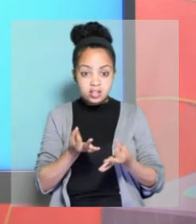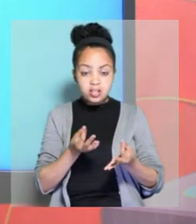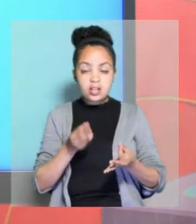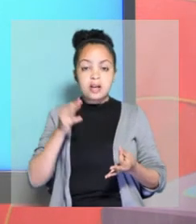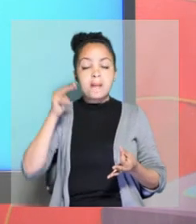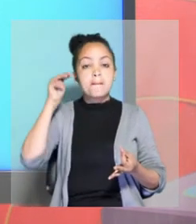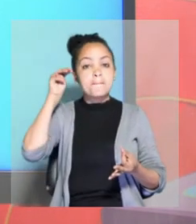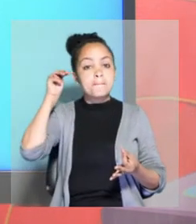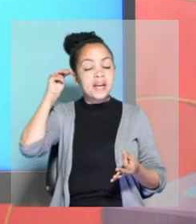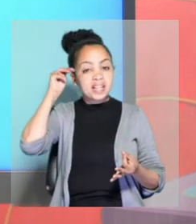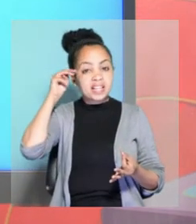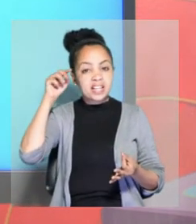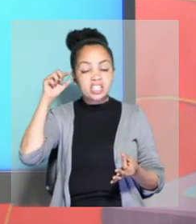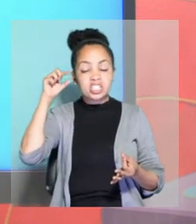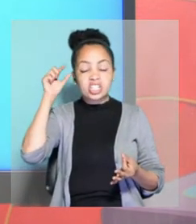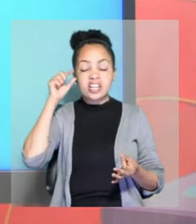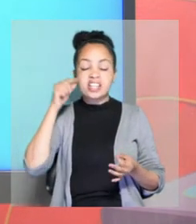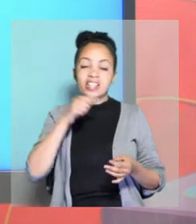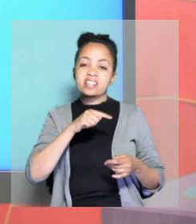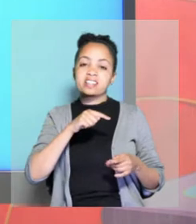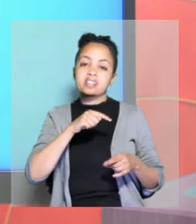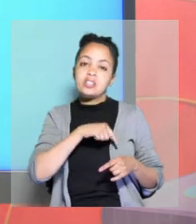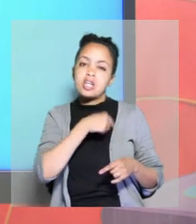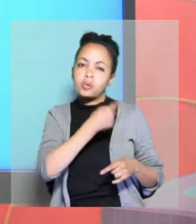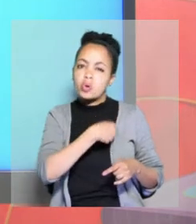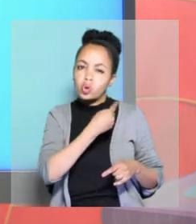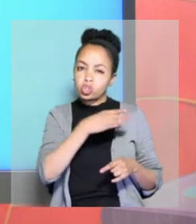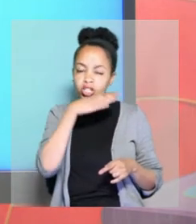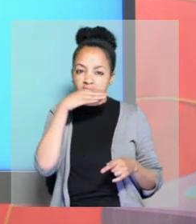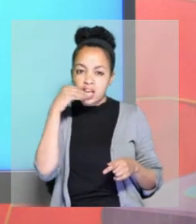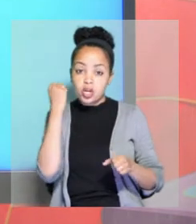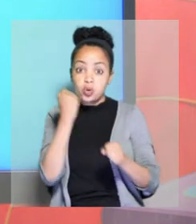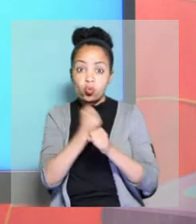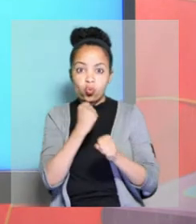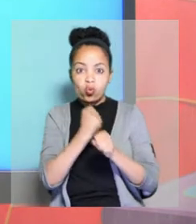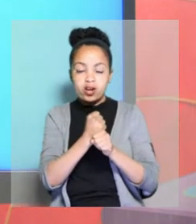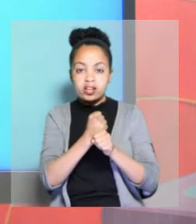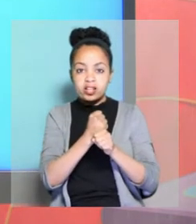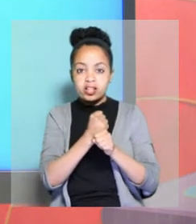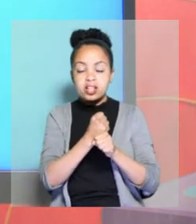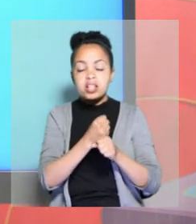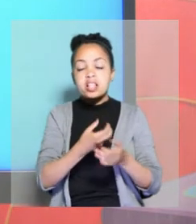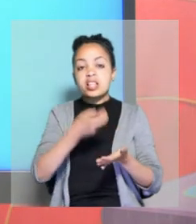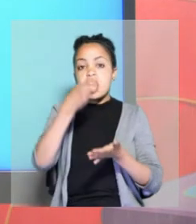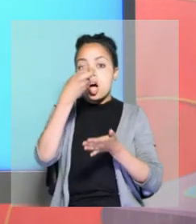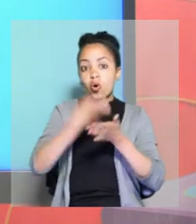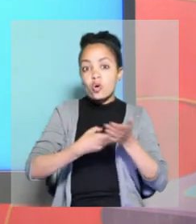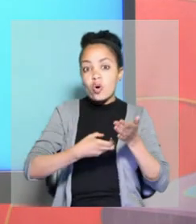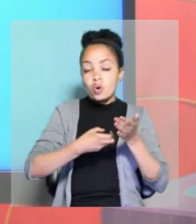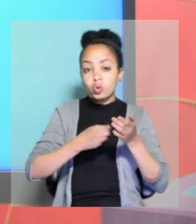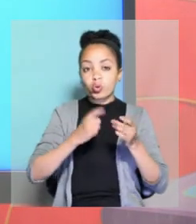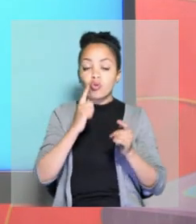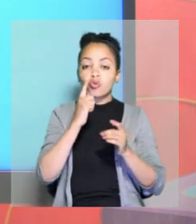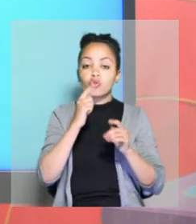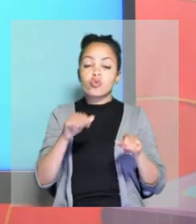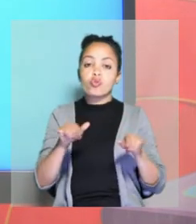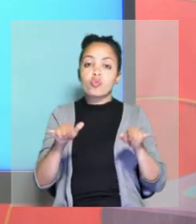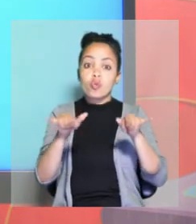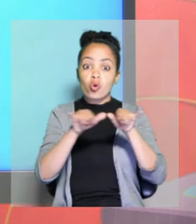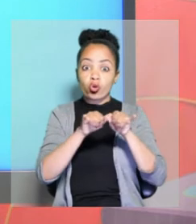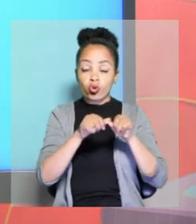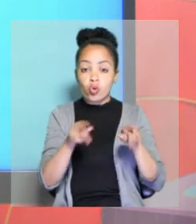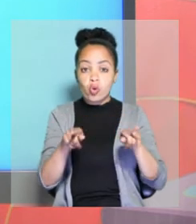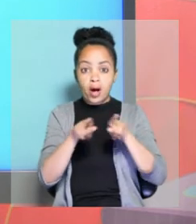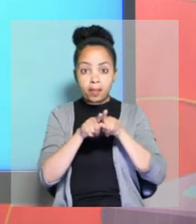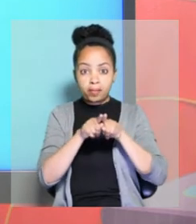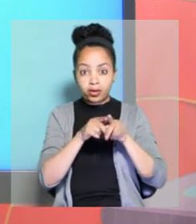Mendelian genetic terminology and work out the outcome of monohybrid cross.